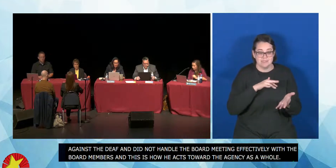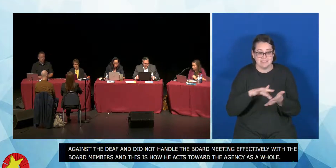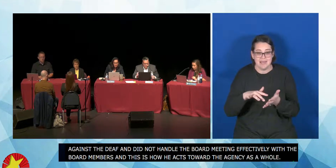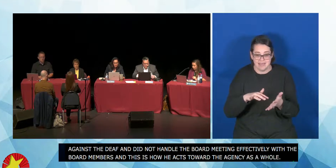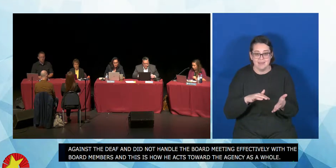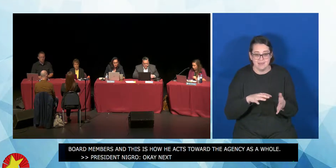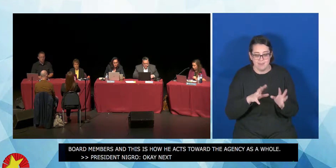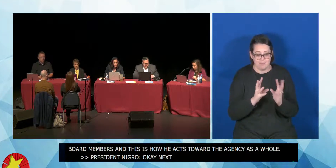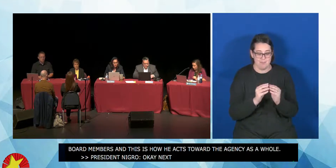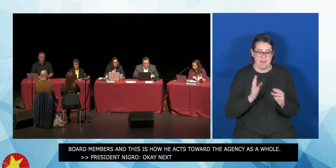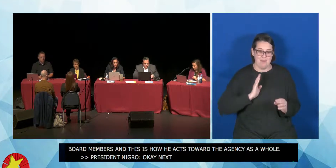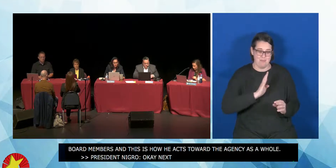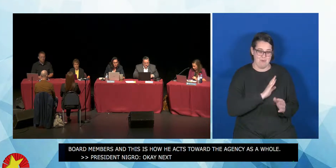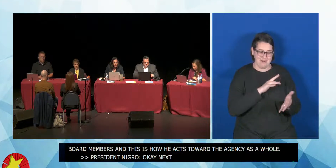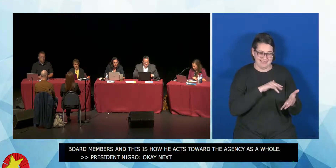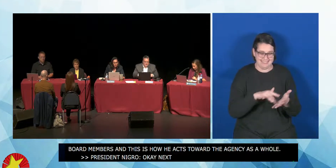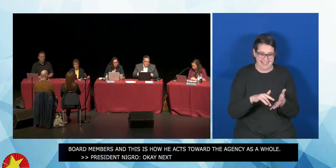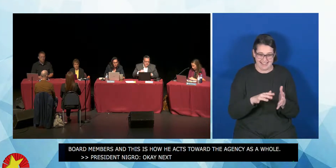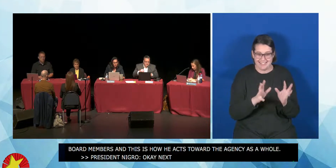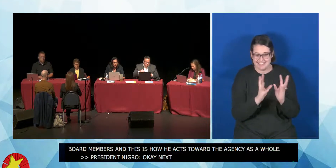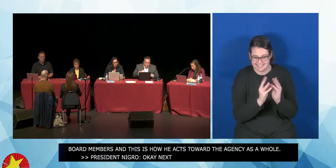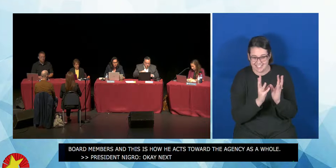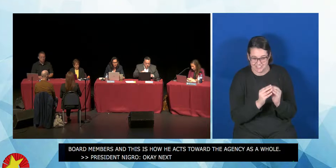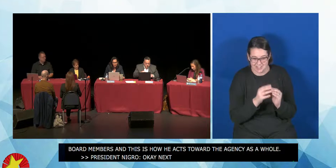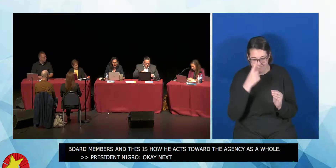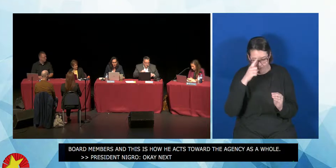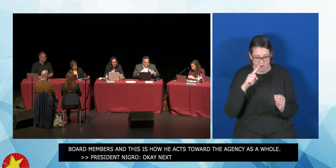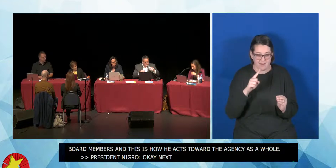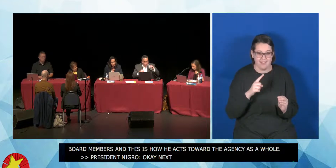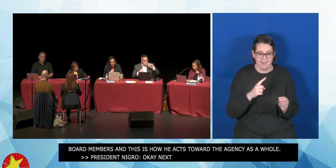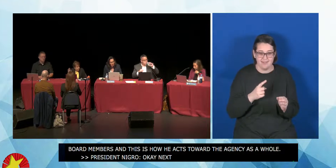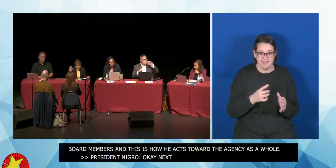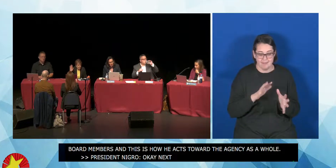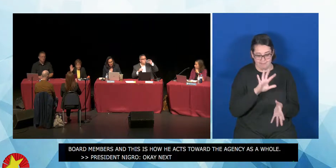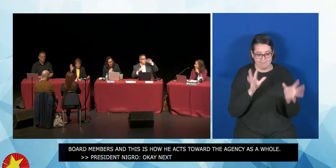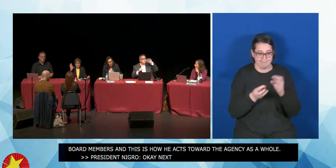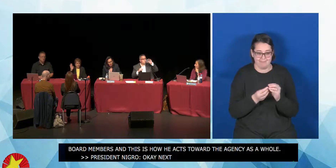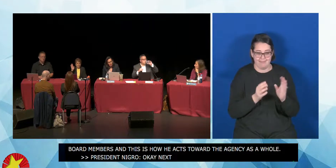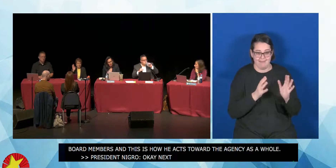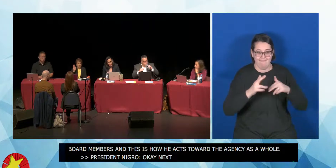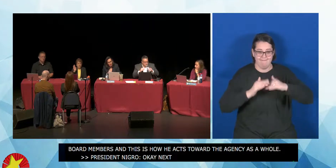and proposed work study on the master facility plan. So here,